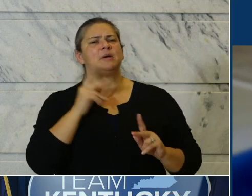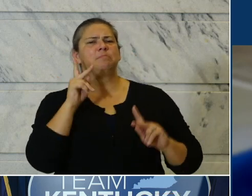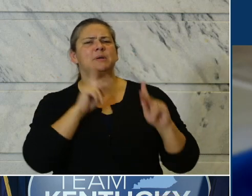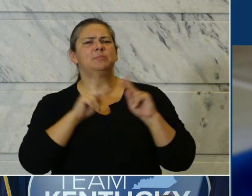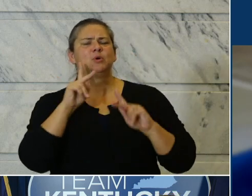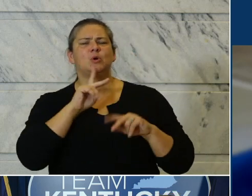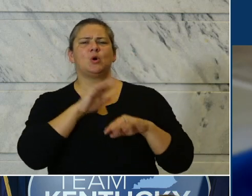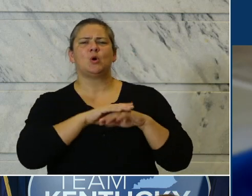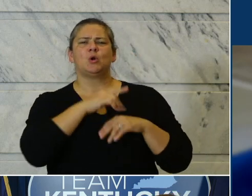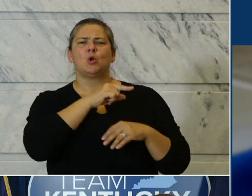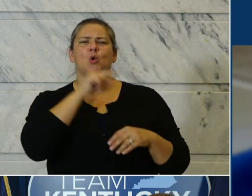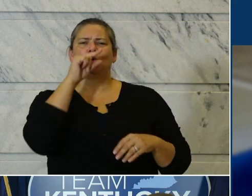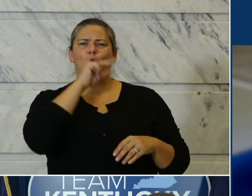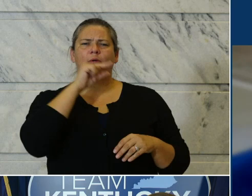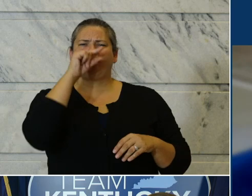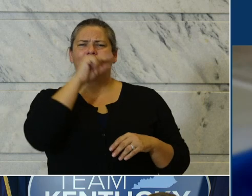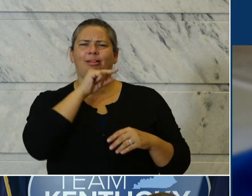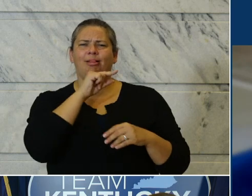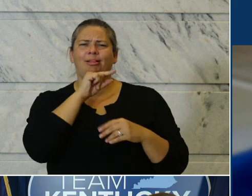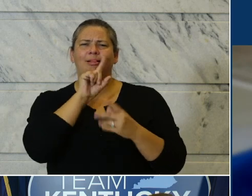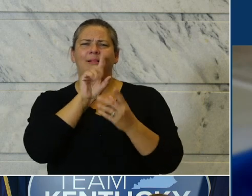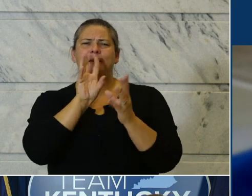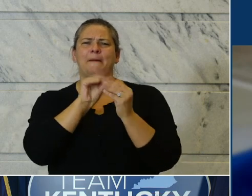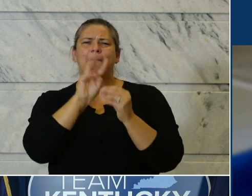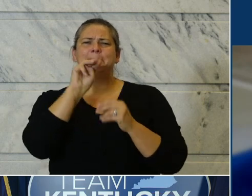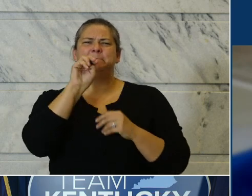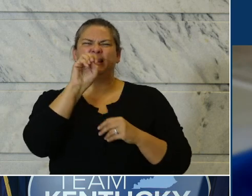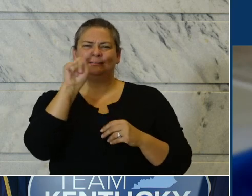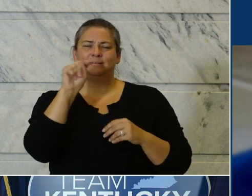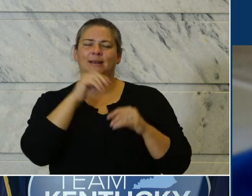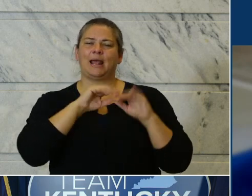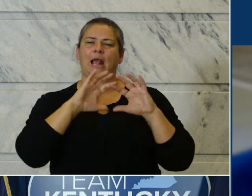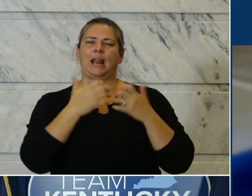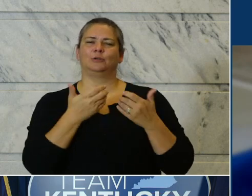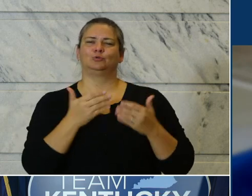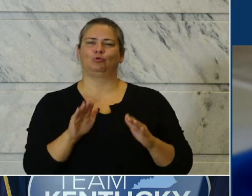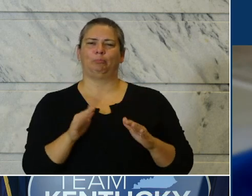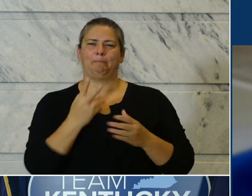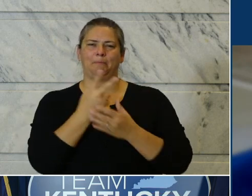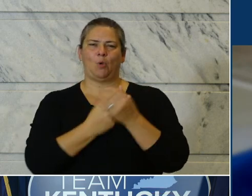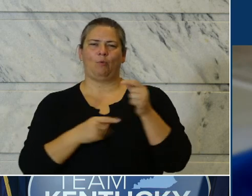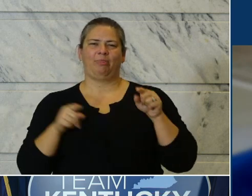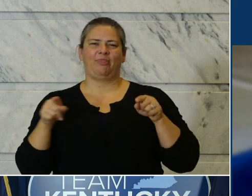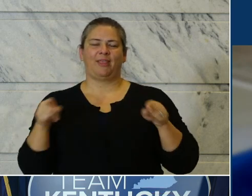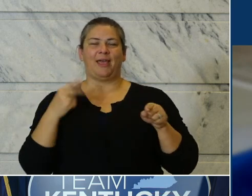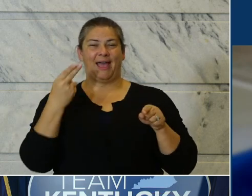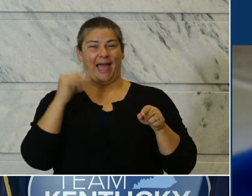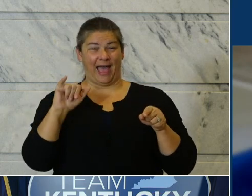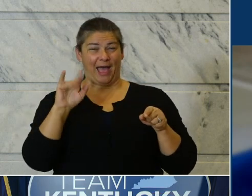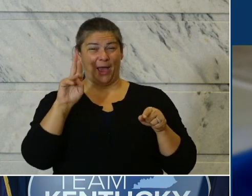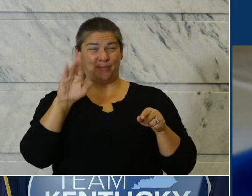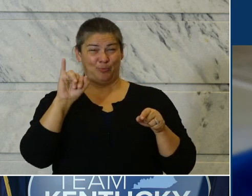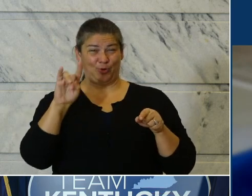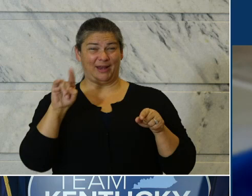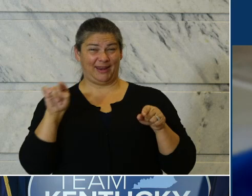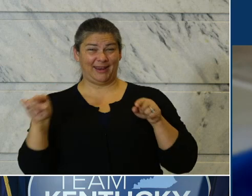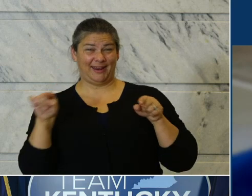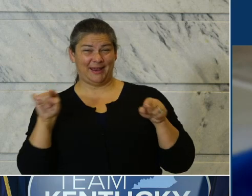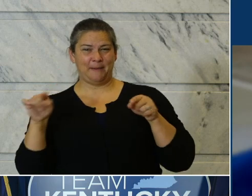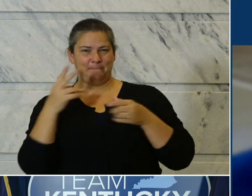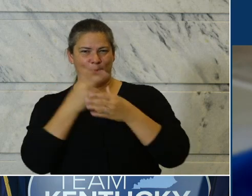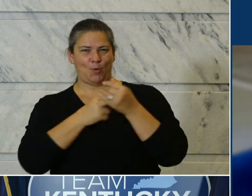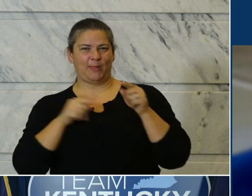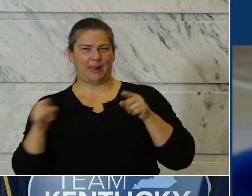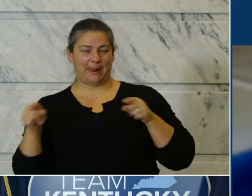Google Meet and in the classroom, a hybrid model. But notice everybody wearing that mask. She starts with